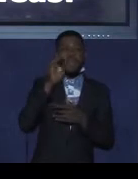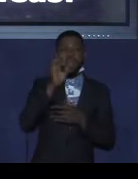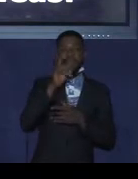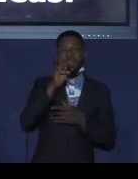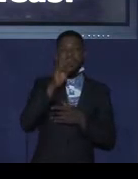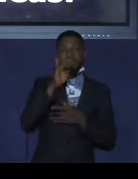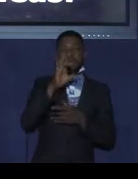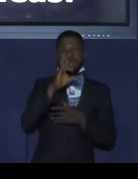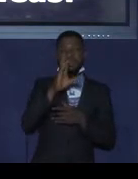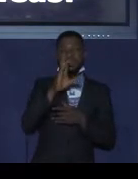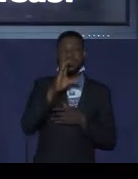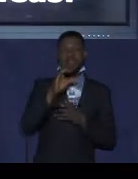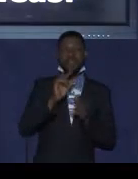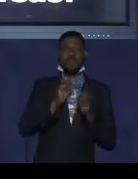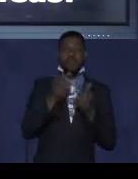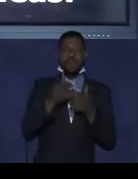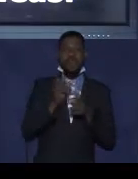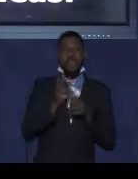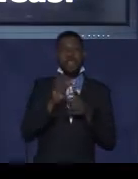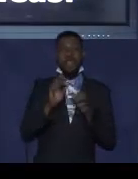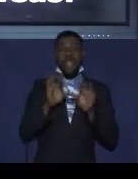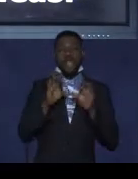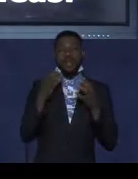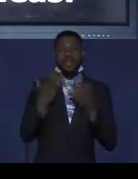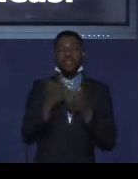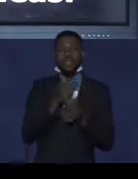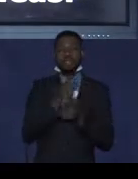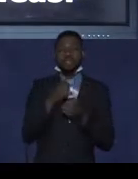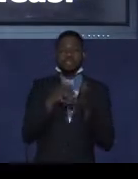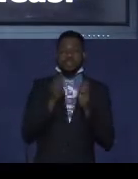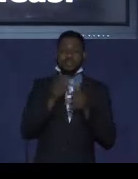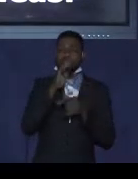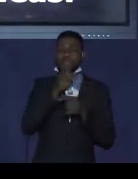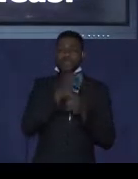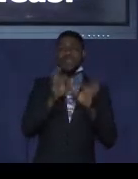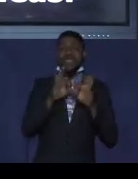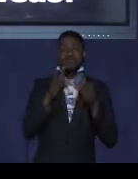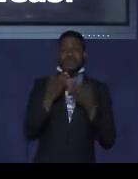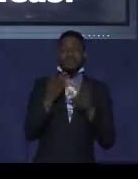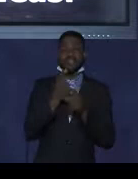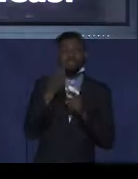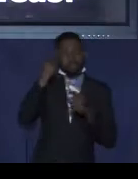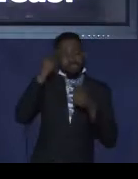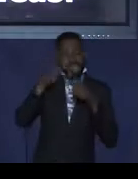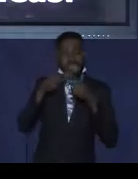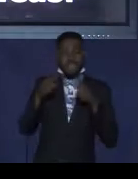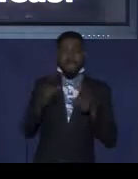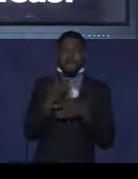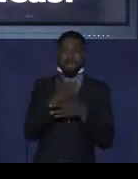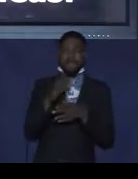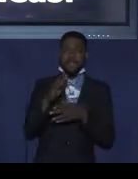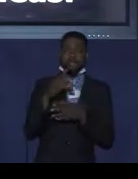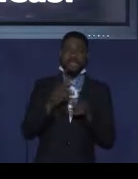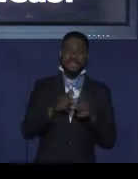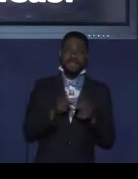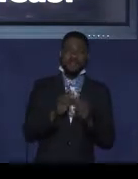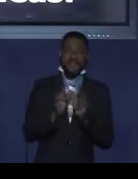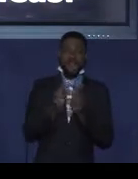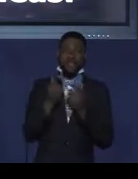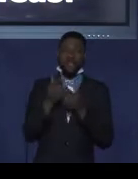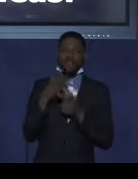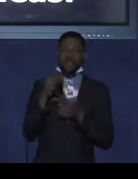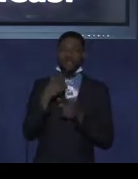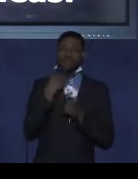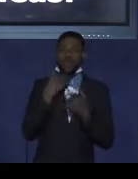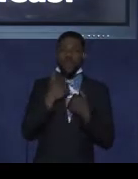it could be a class, it could be a family, just disagreement between different groups